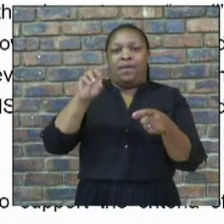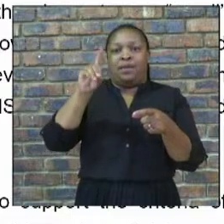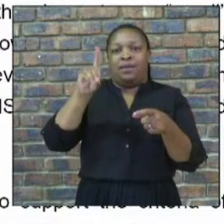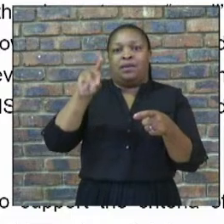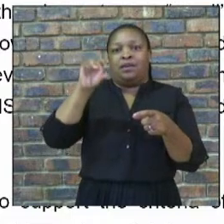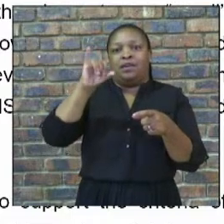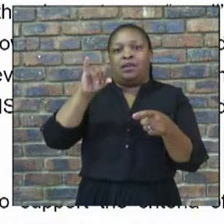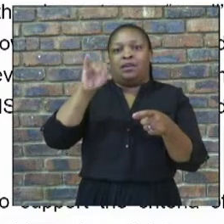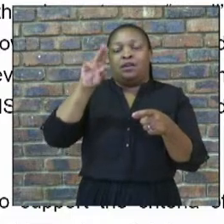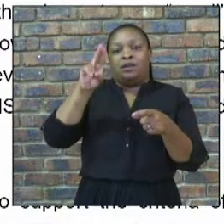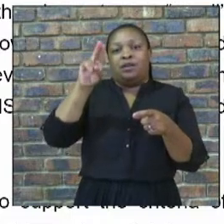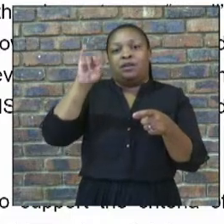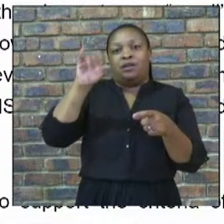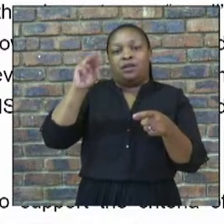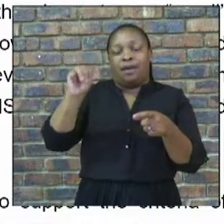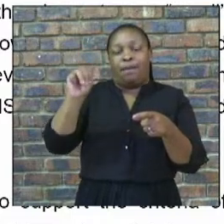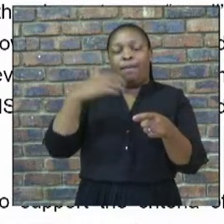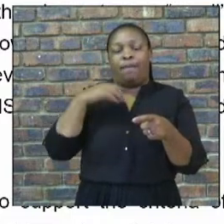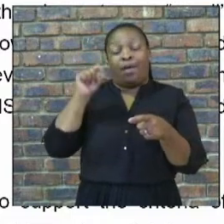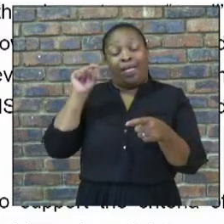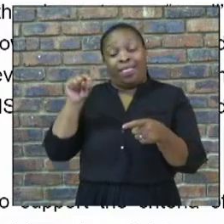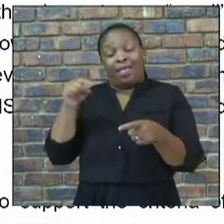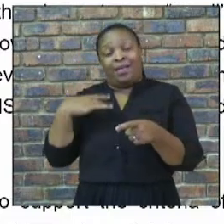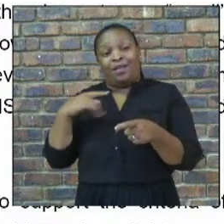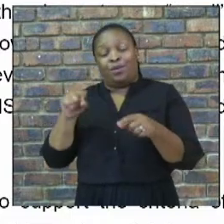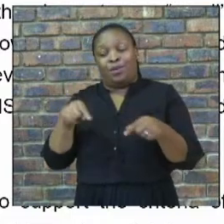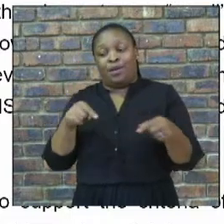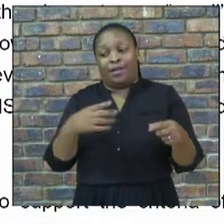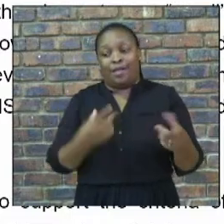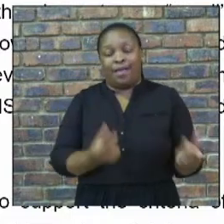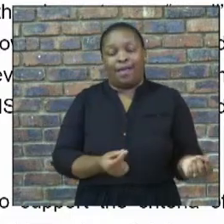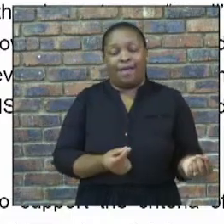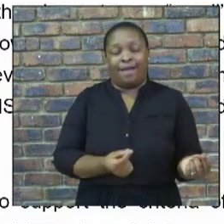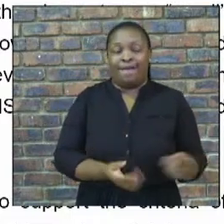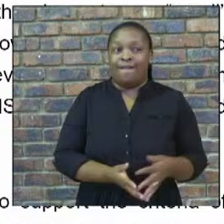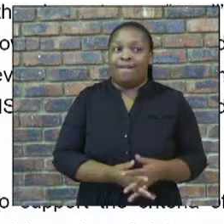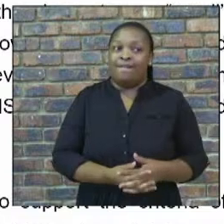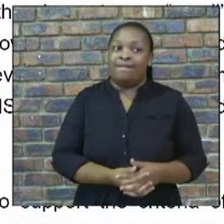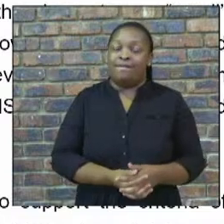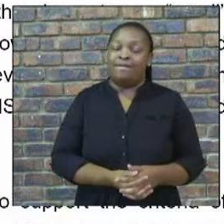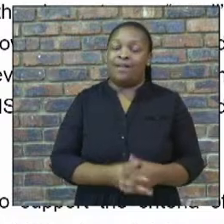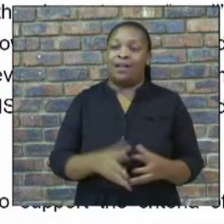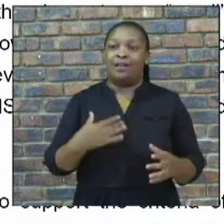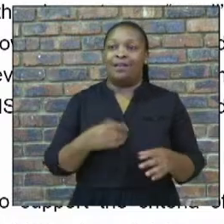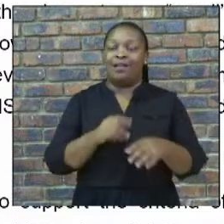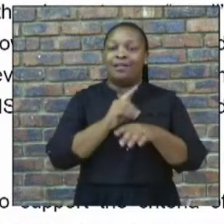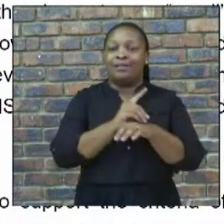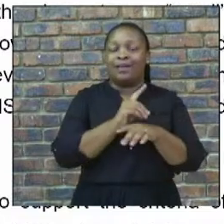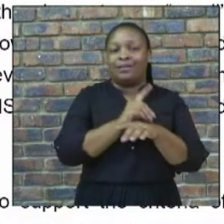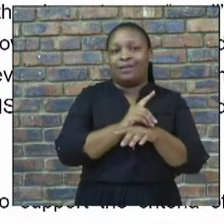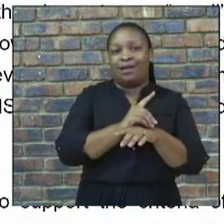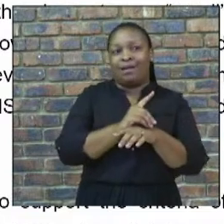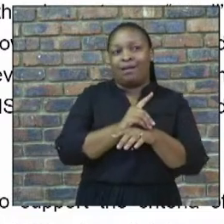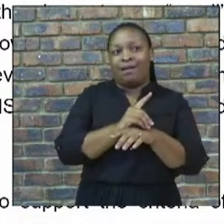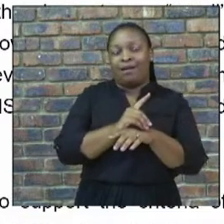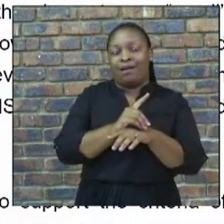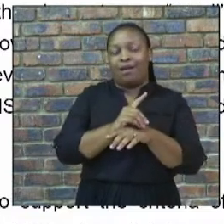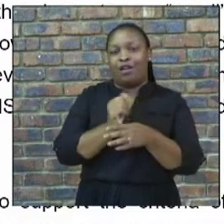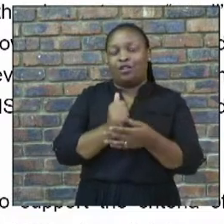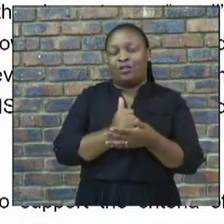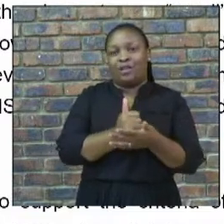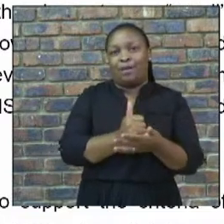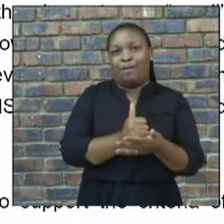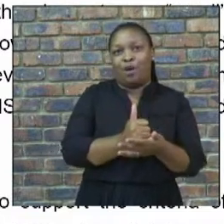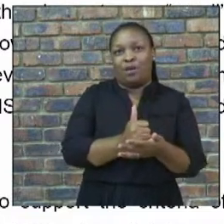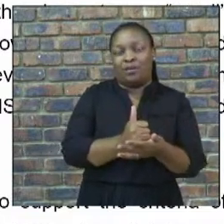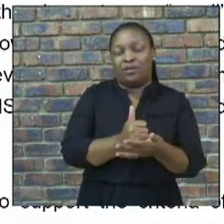removed. There is no reliable evidence-based data available to support the criteria of